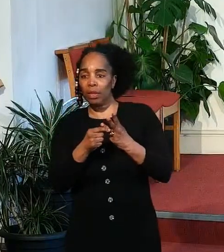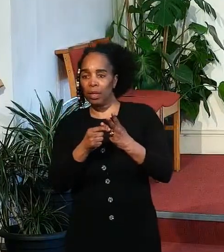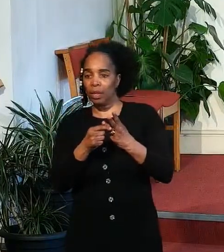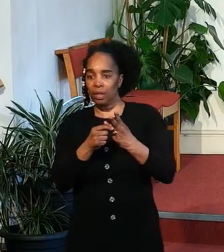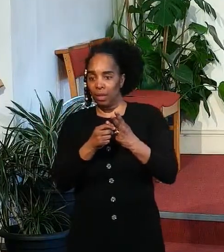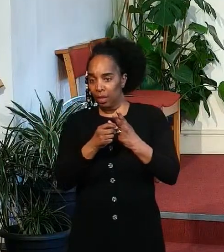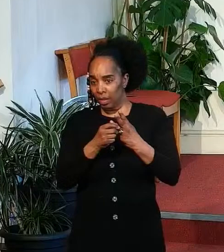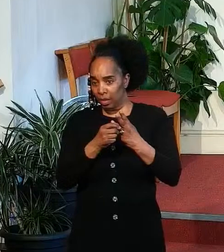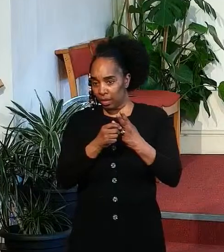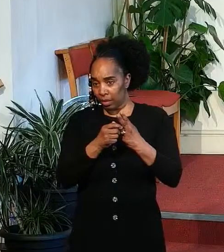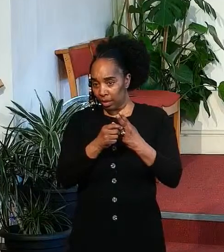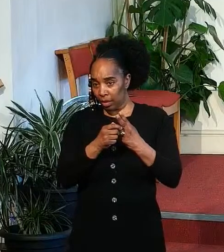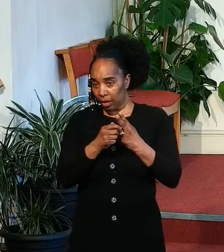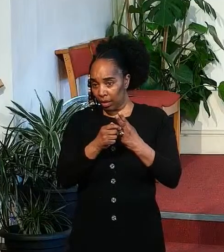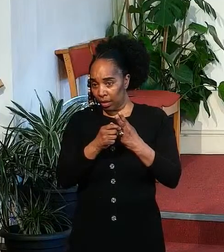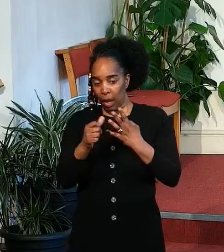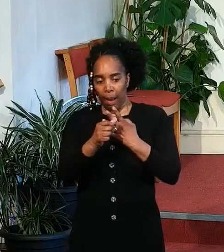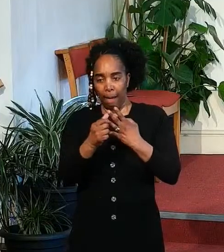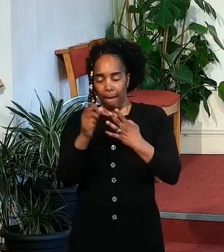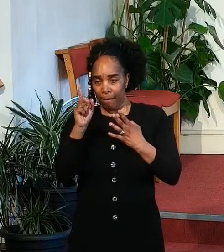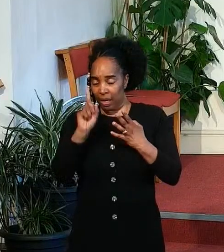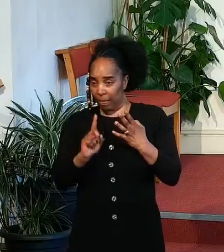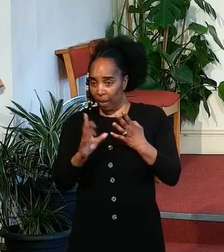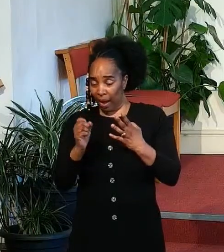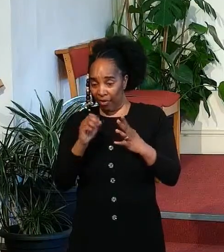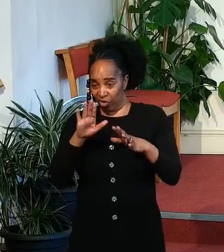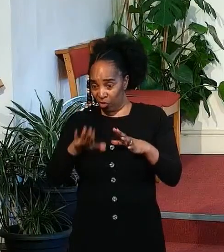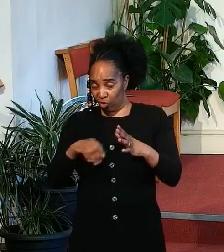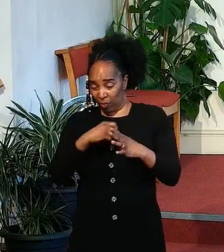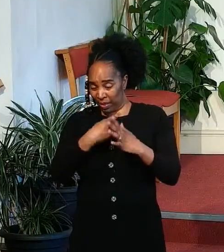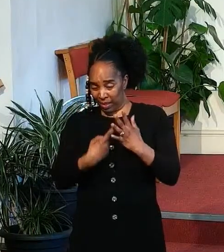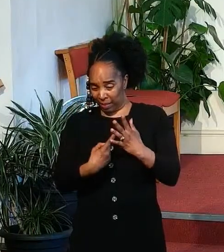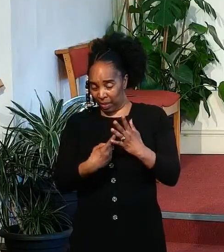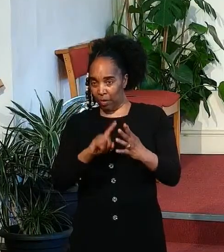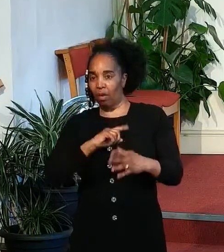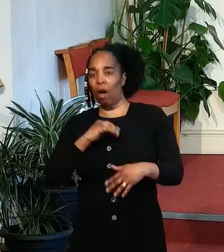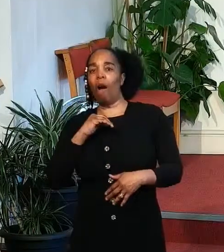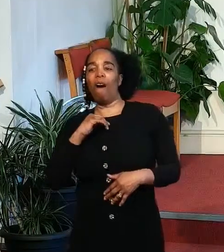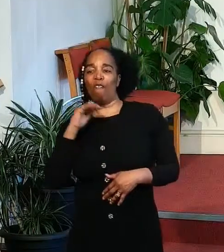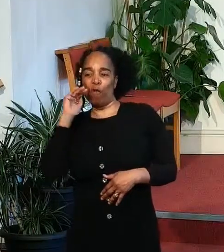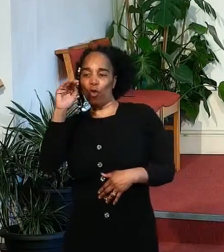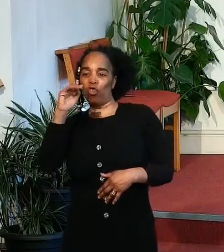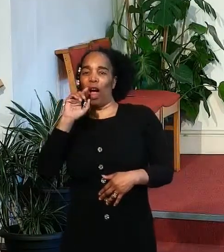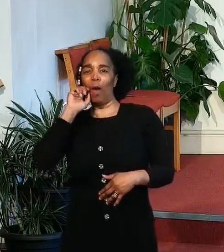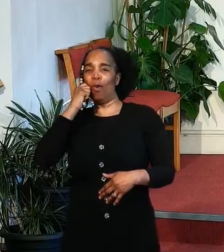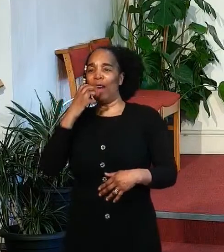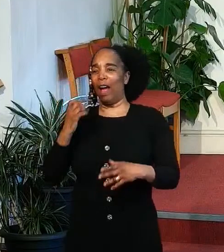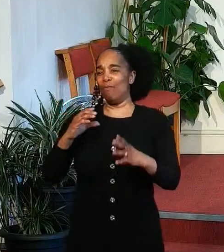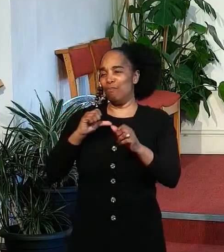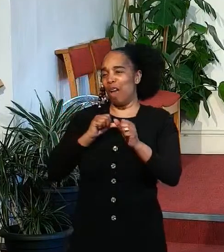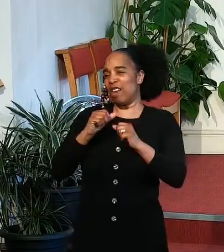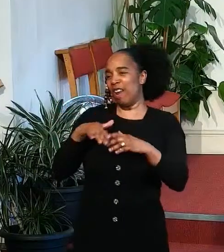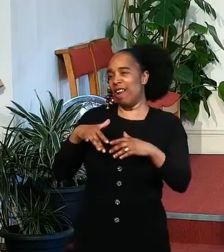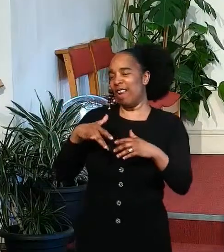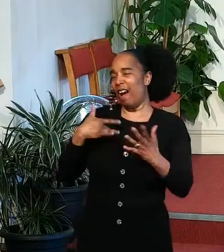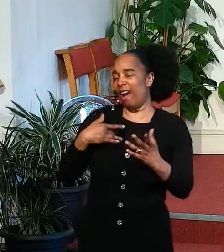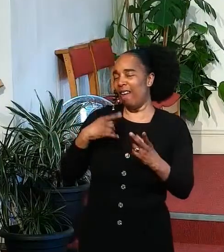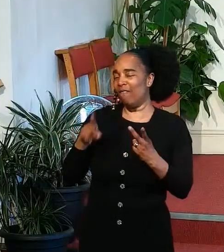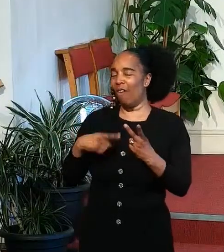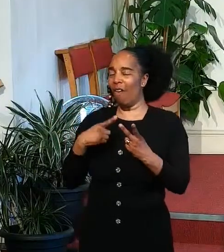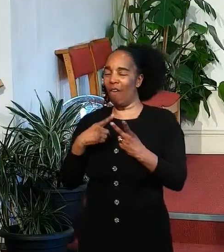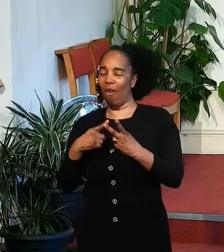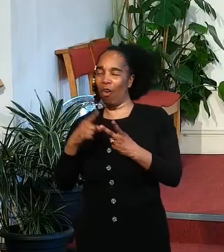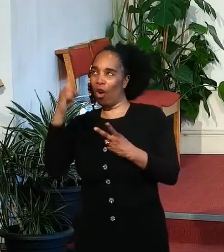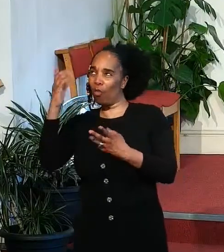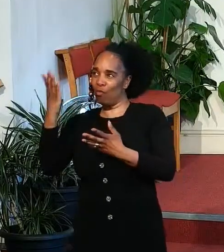children with disabilities because there's something greater for them to go into. I think they have those